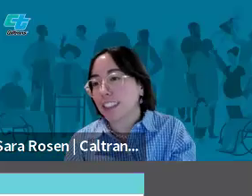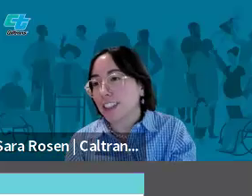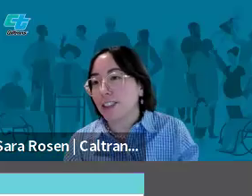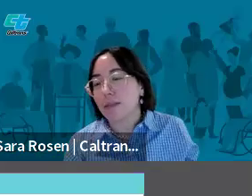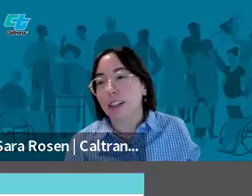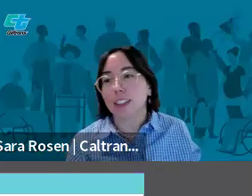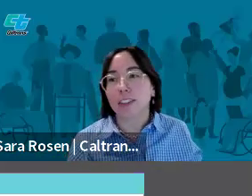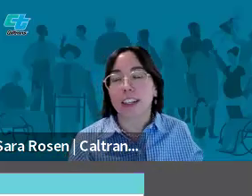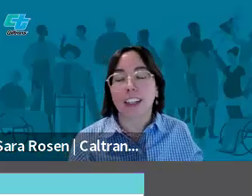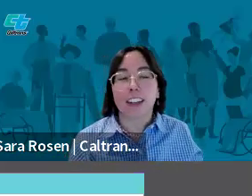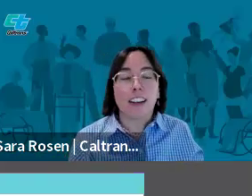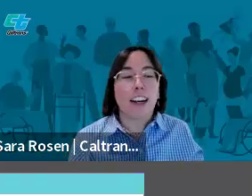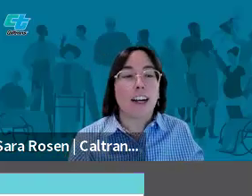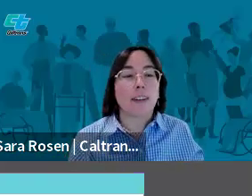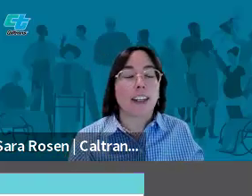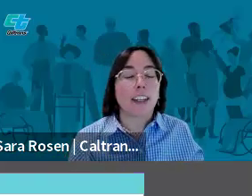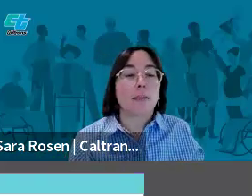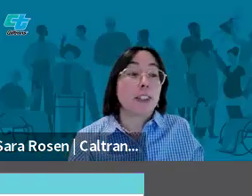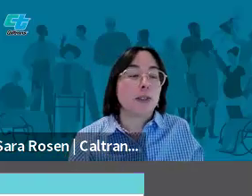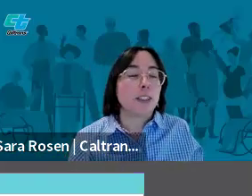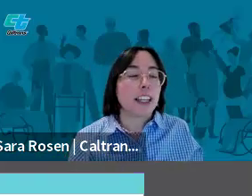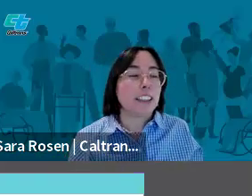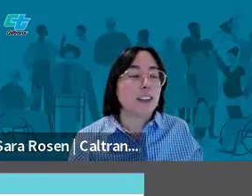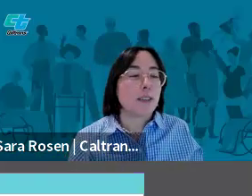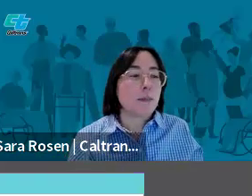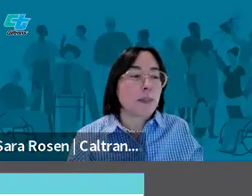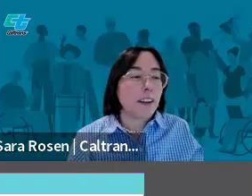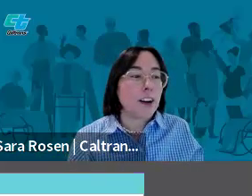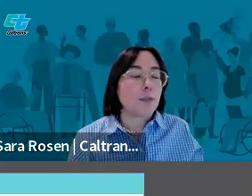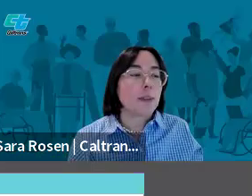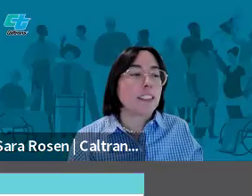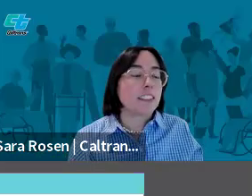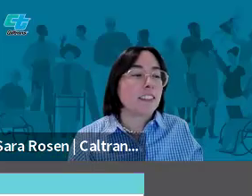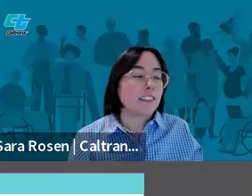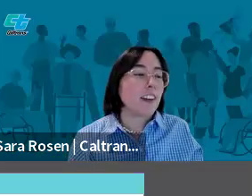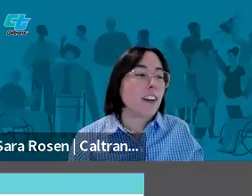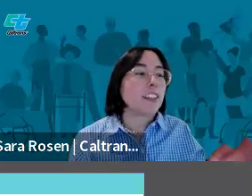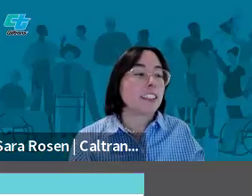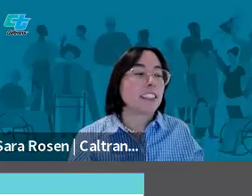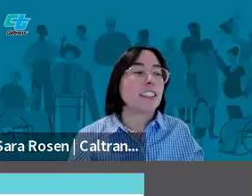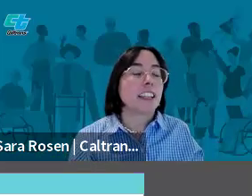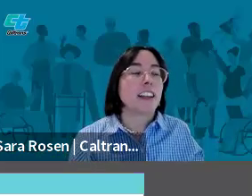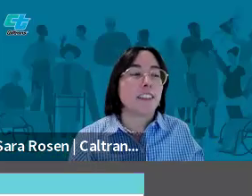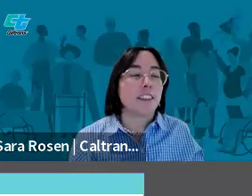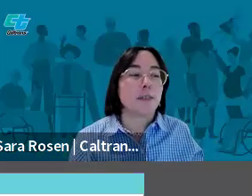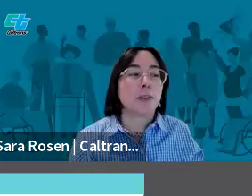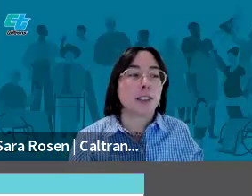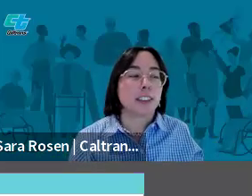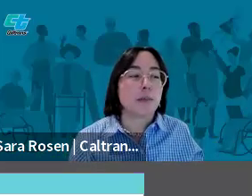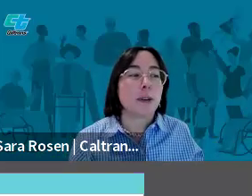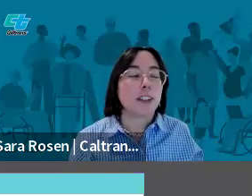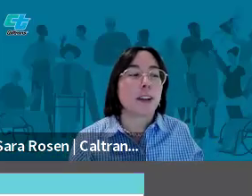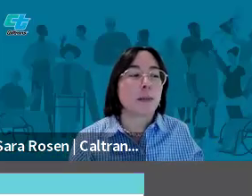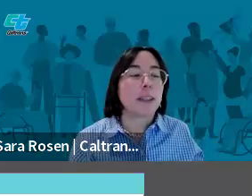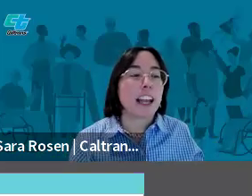more fixed, as you have mentioned, Randy, and could be too late. So our hope is obviously to get the